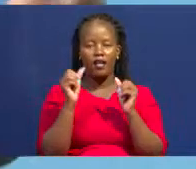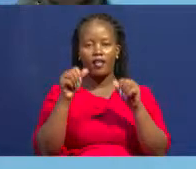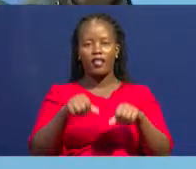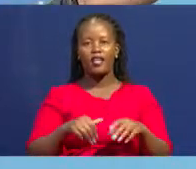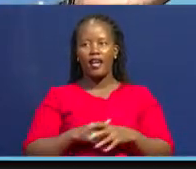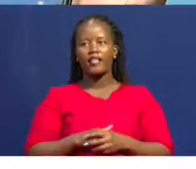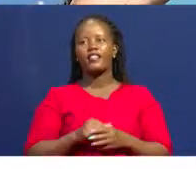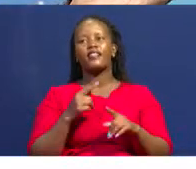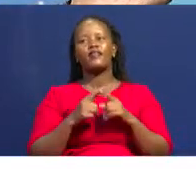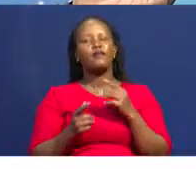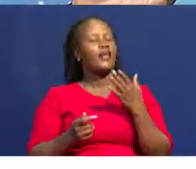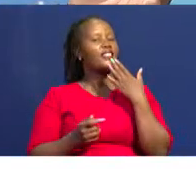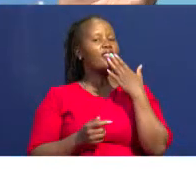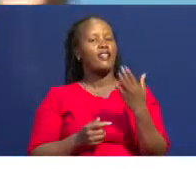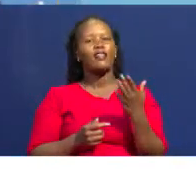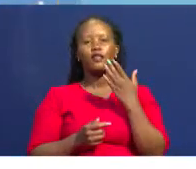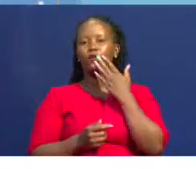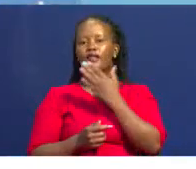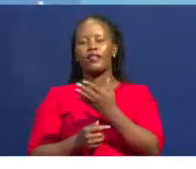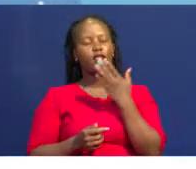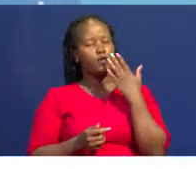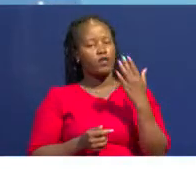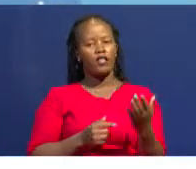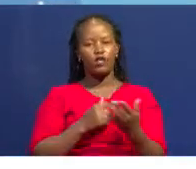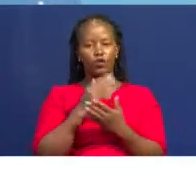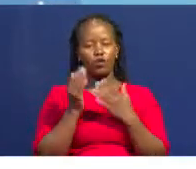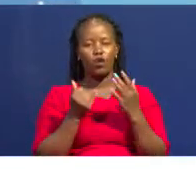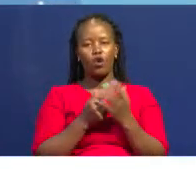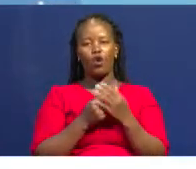there. But thank you indeed so much, Bwana Benson Mwenda and